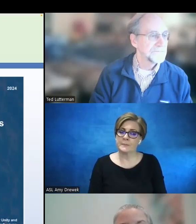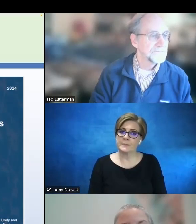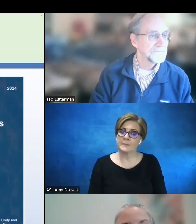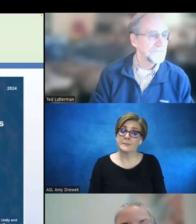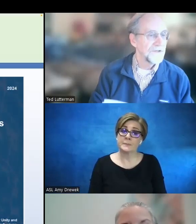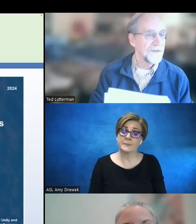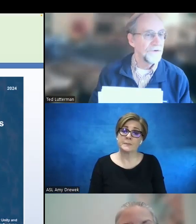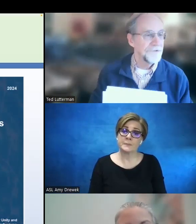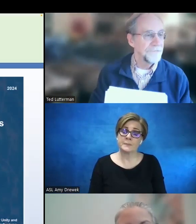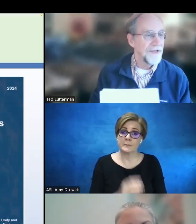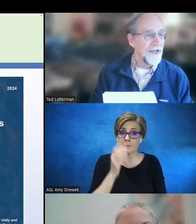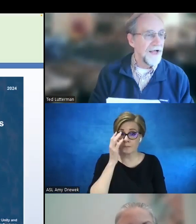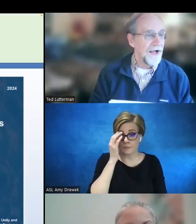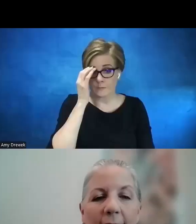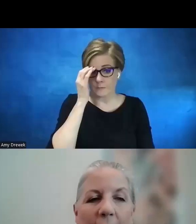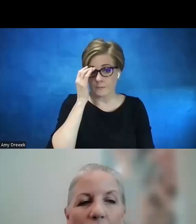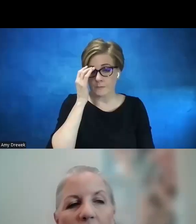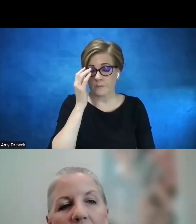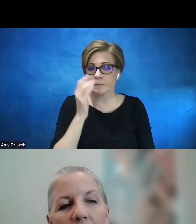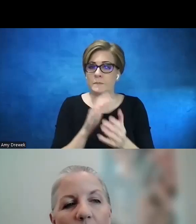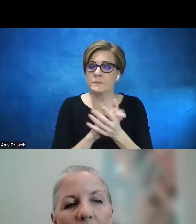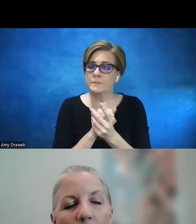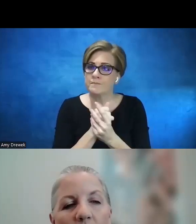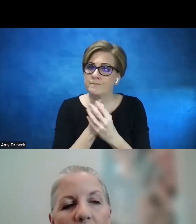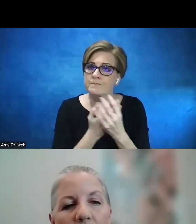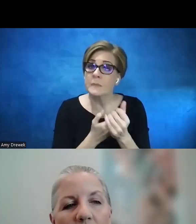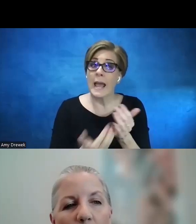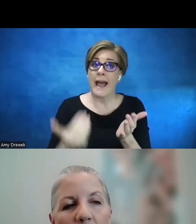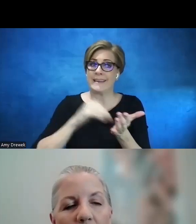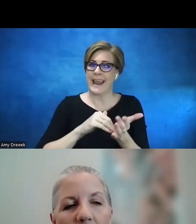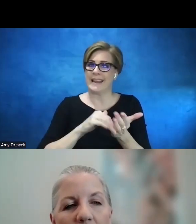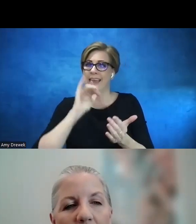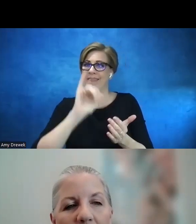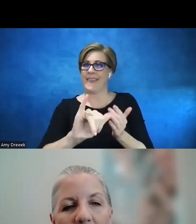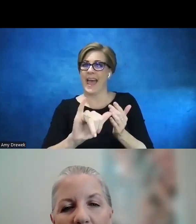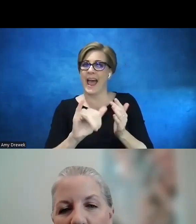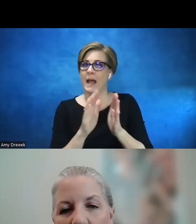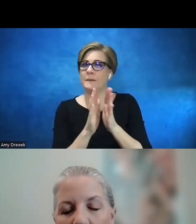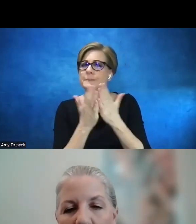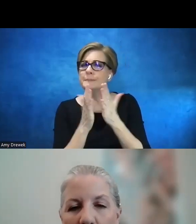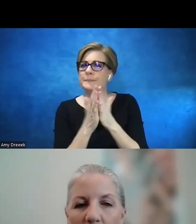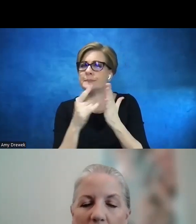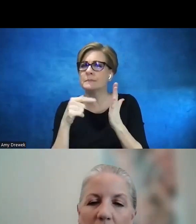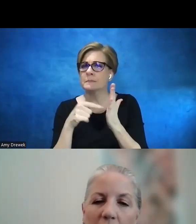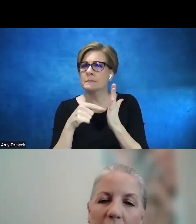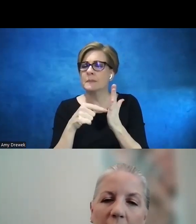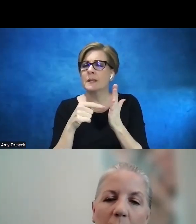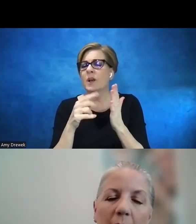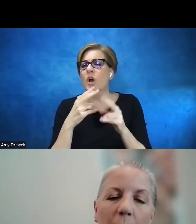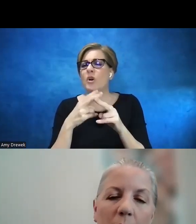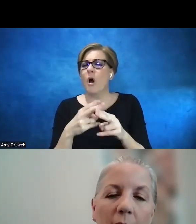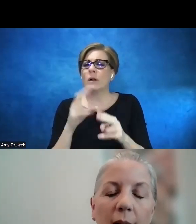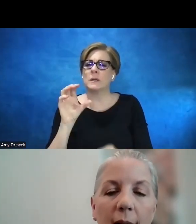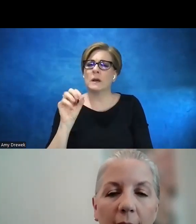Well, we just wanted to, again, hold this out as a resource. This is one of the Connected and Strong papers. It's a series